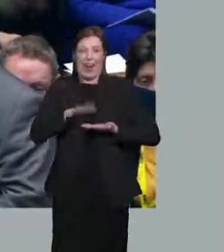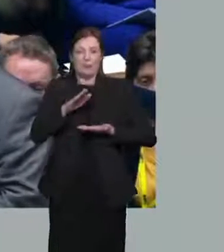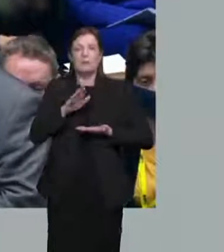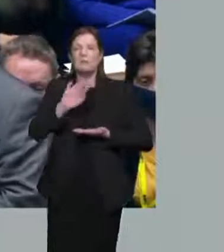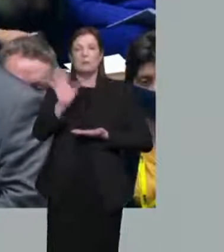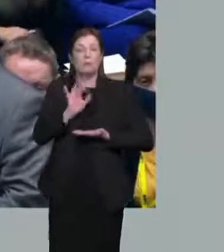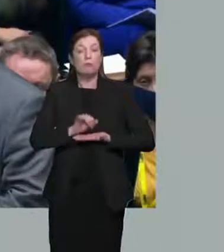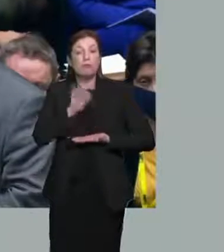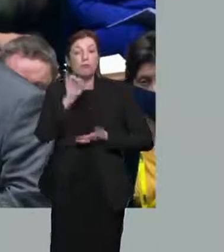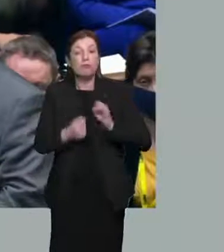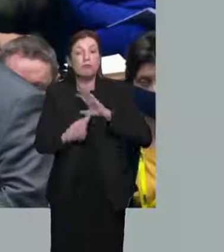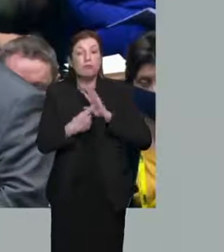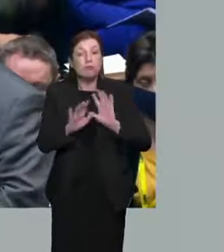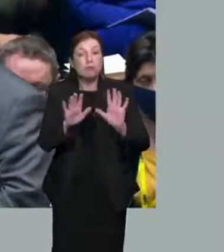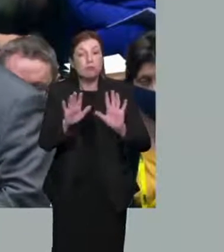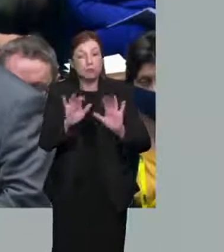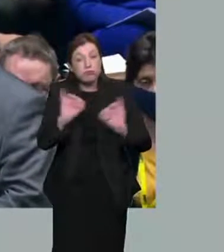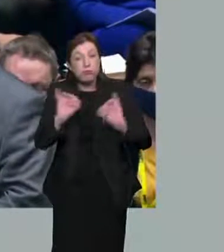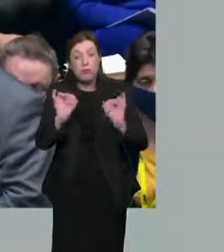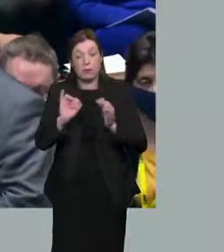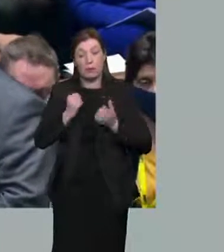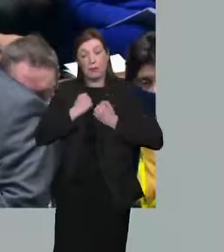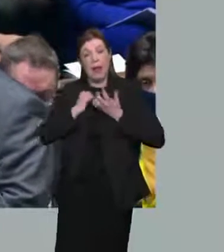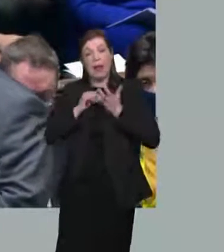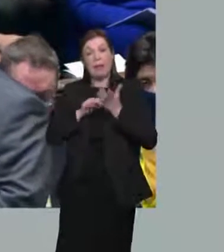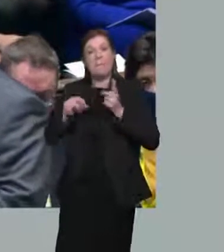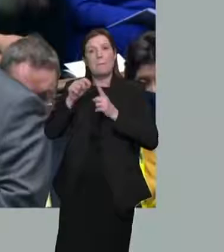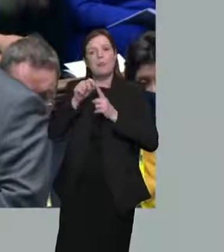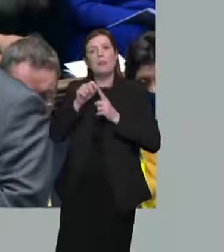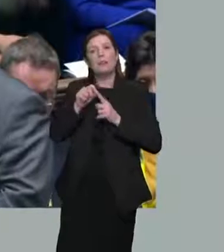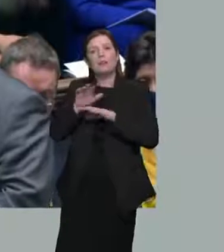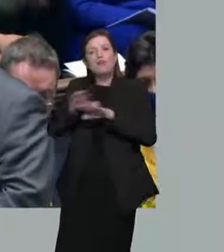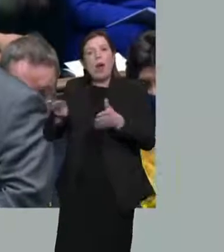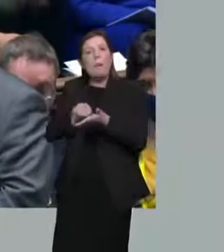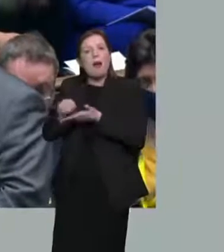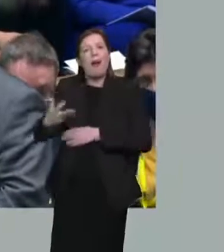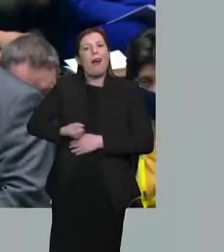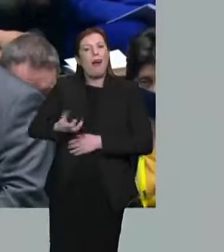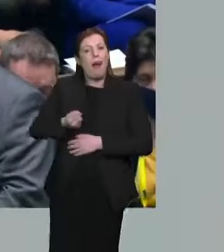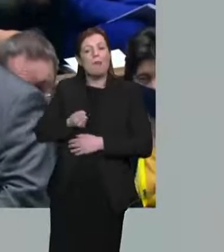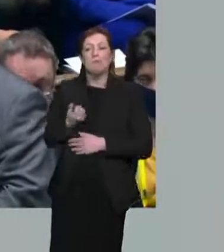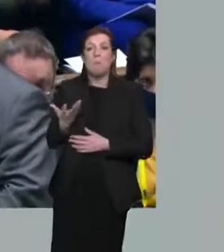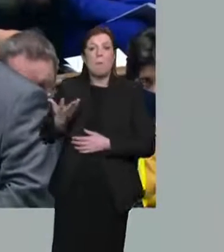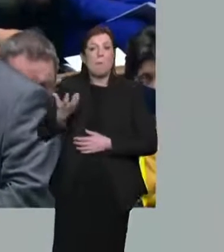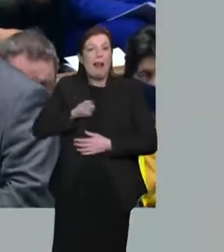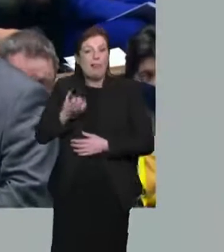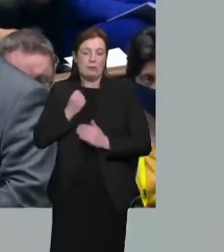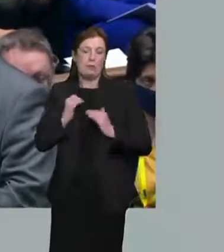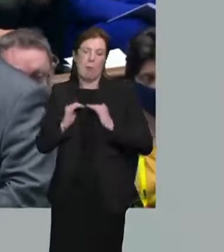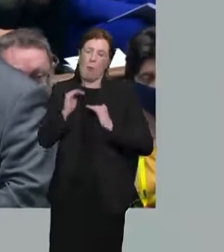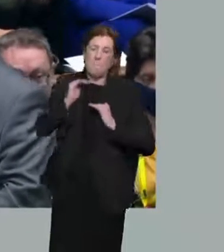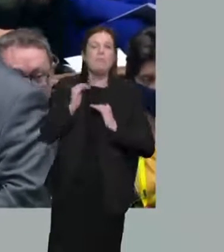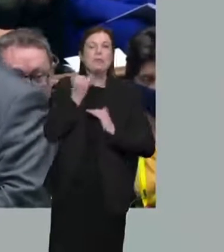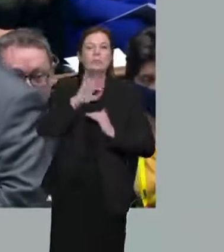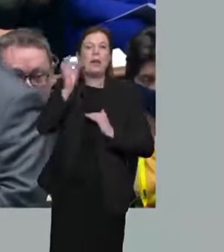why in Scotland the SNP government is doubling the Scottish child payment and raising benefits it controls by 6%, double